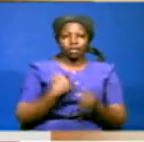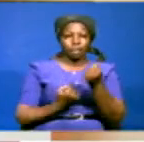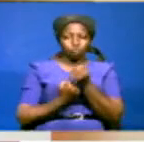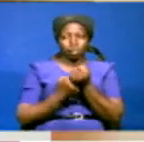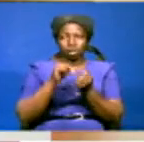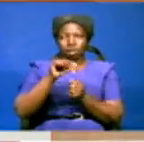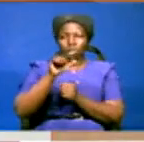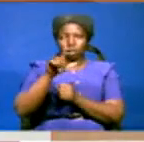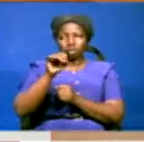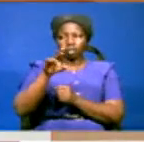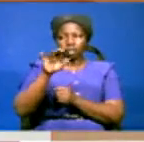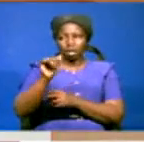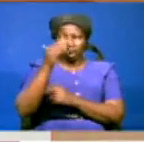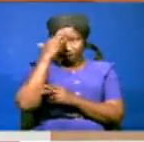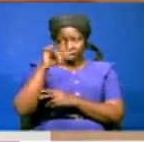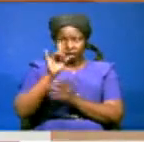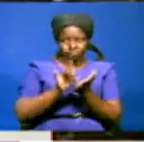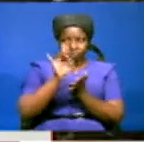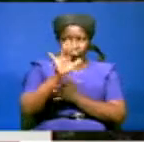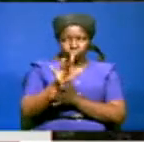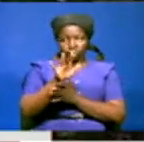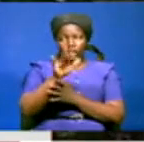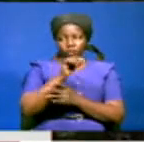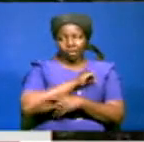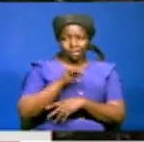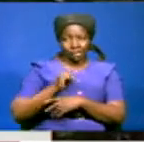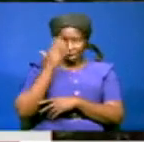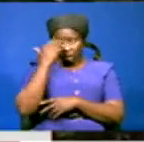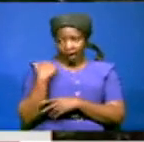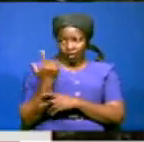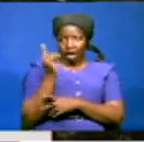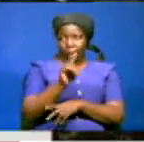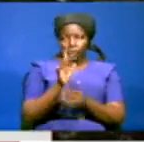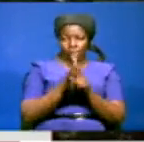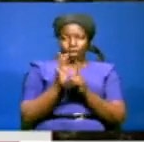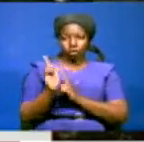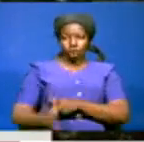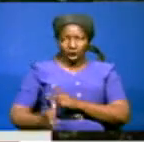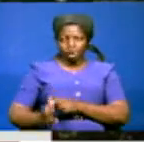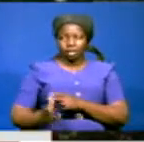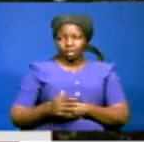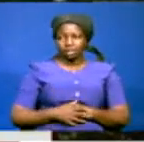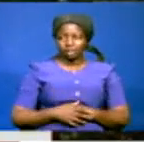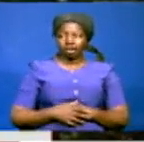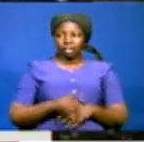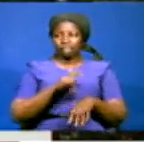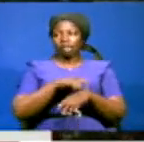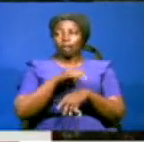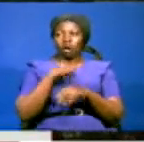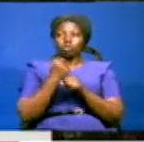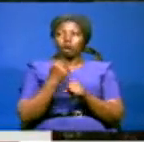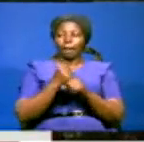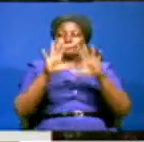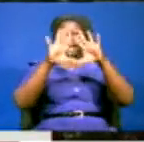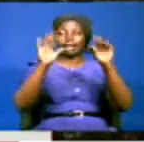the Senate for appearing with stained trousers. And want to encourage that even in this budget, even as we are doing budgetary cuts, one of the things that we